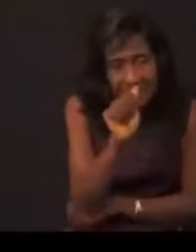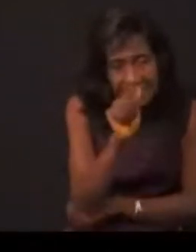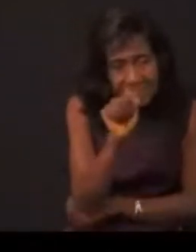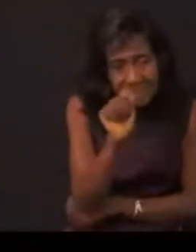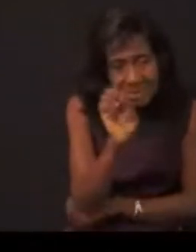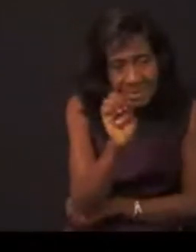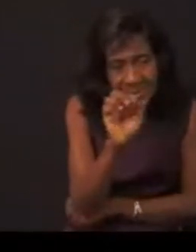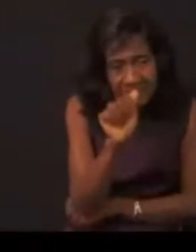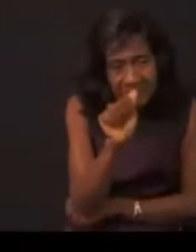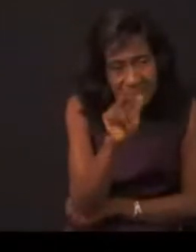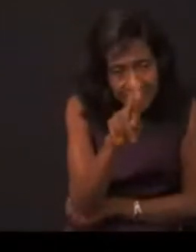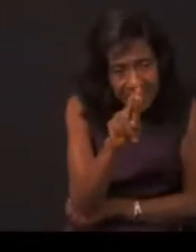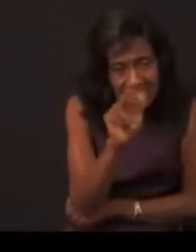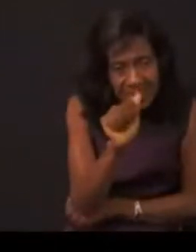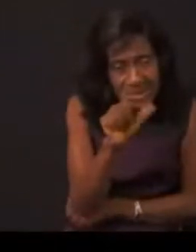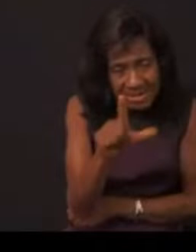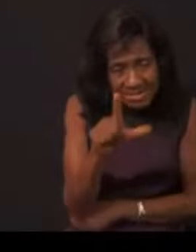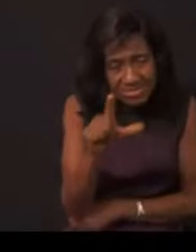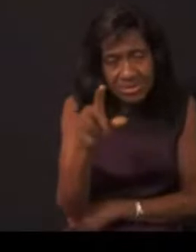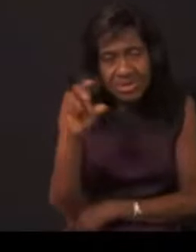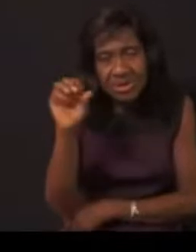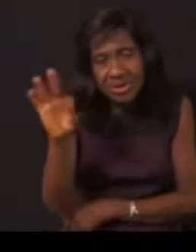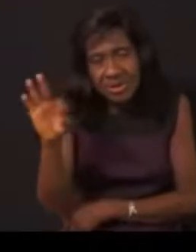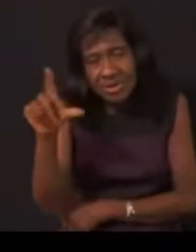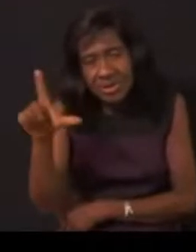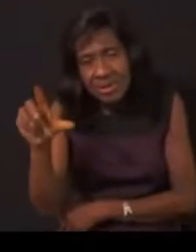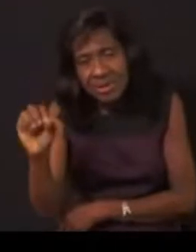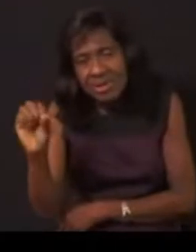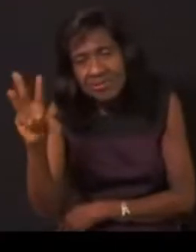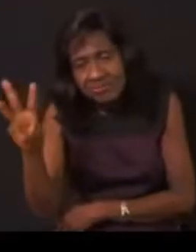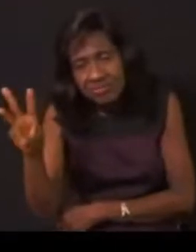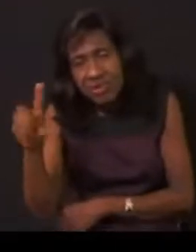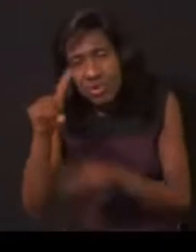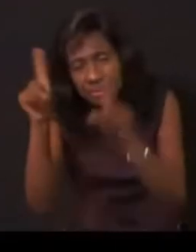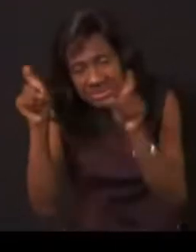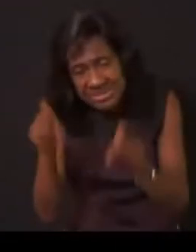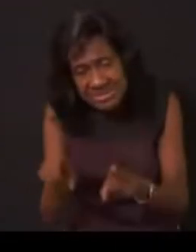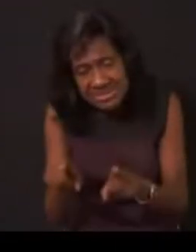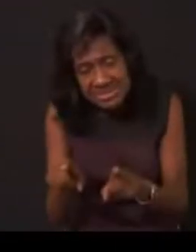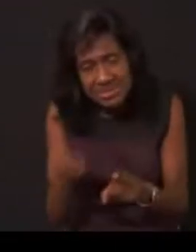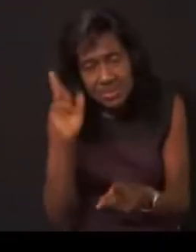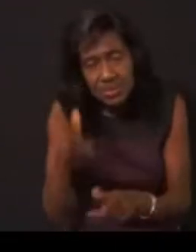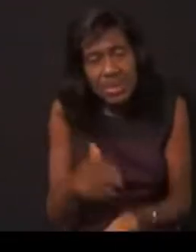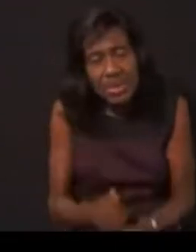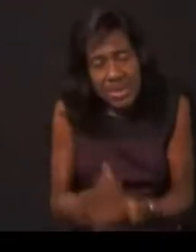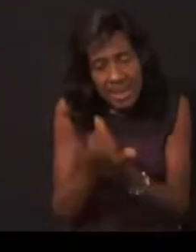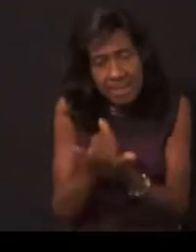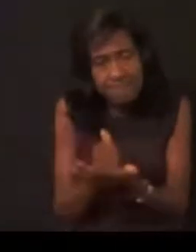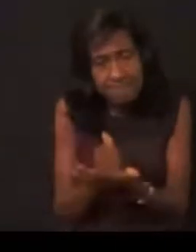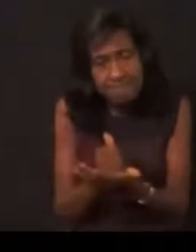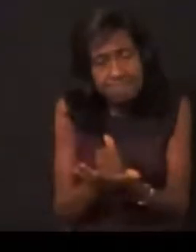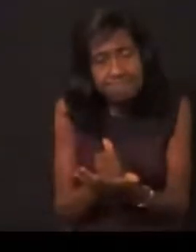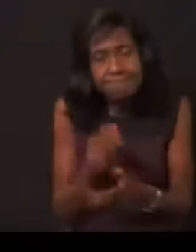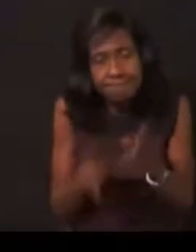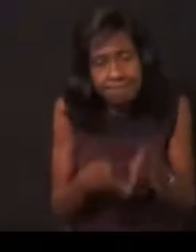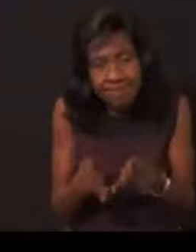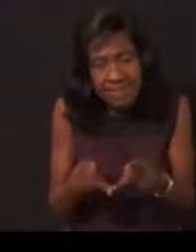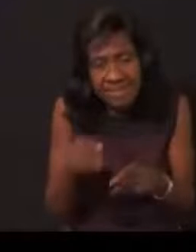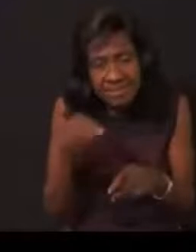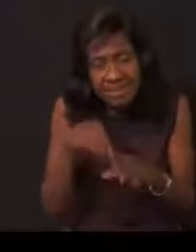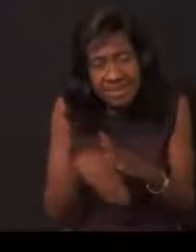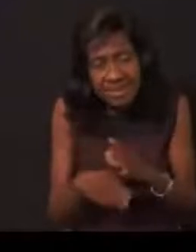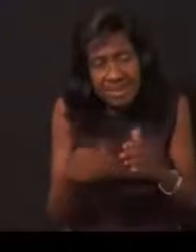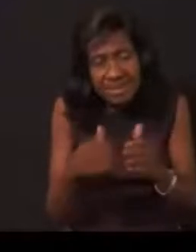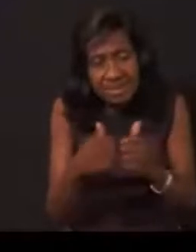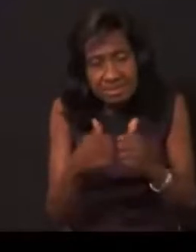minimize those impacts, particularly in relation to people who are in isolation. Obviously, quarantine situations where you have people who are